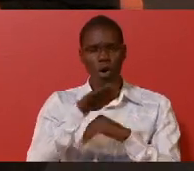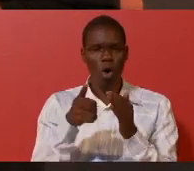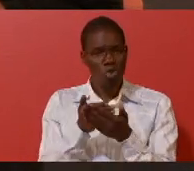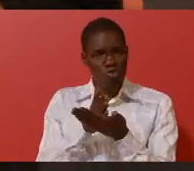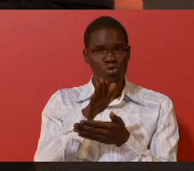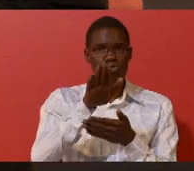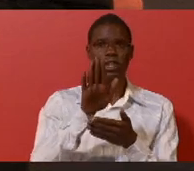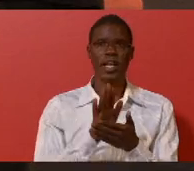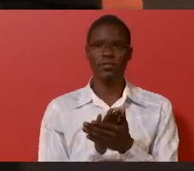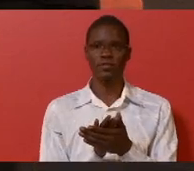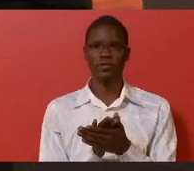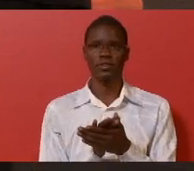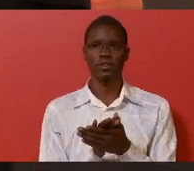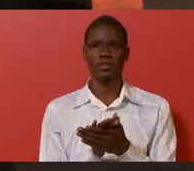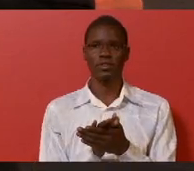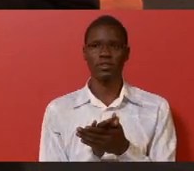yourself.